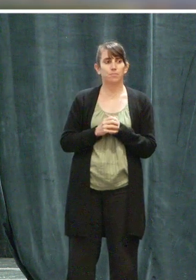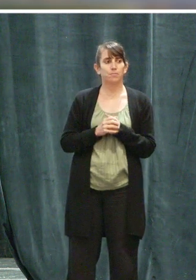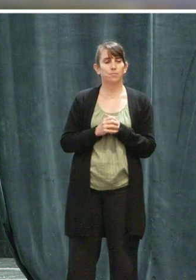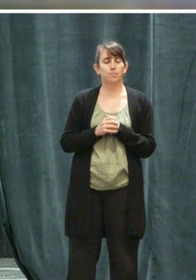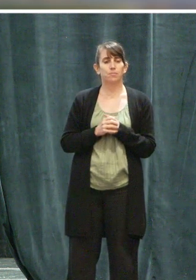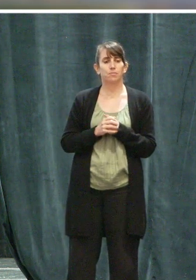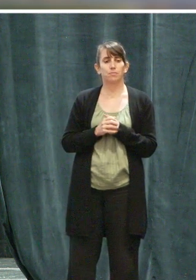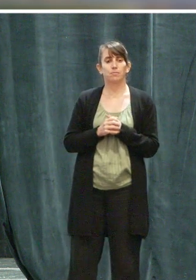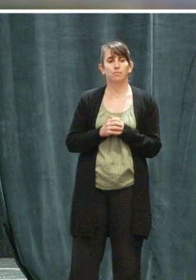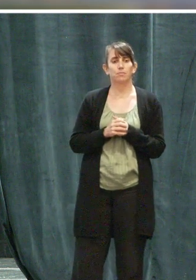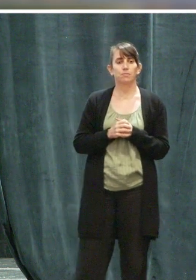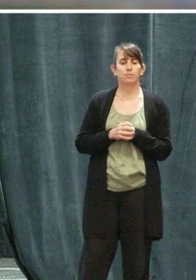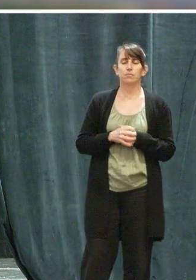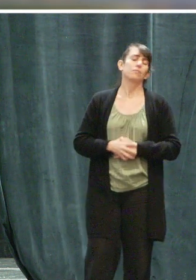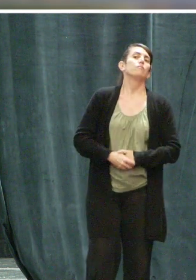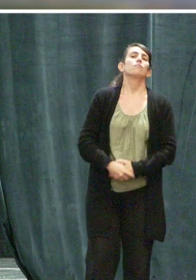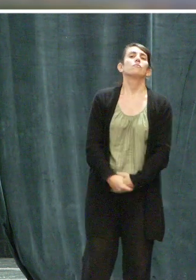Thank you. Caroline.